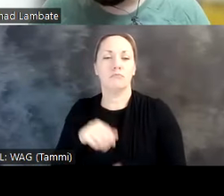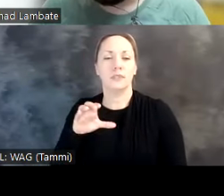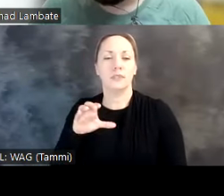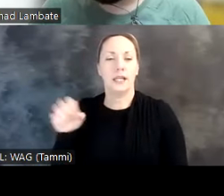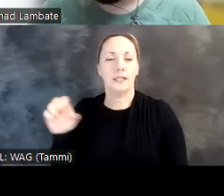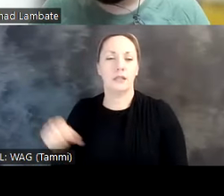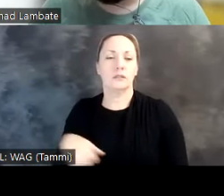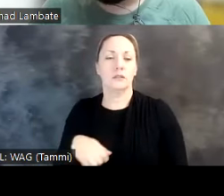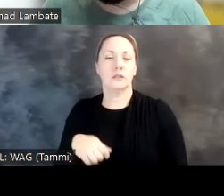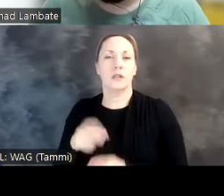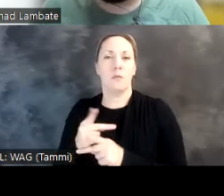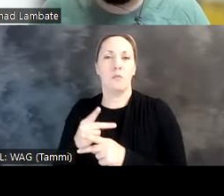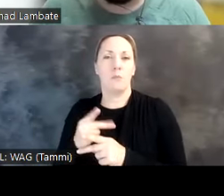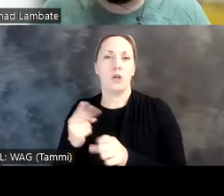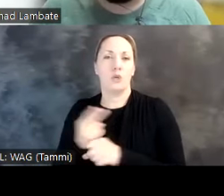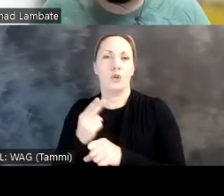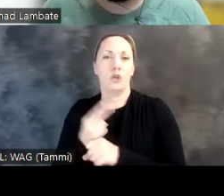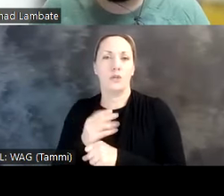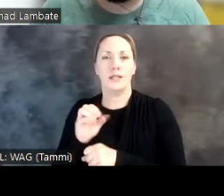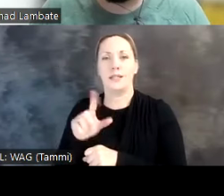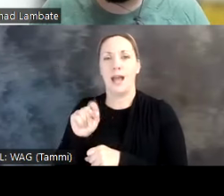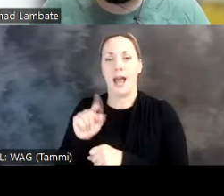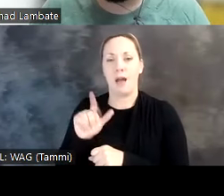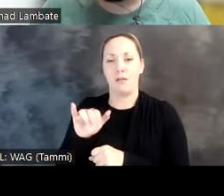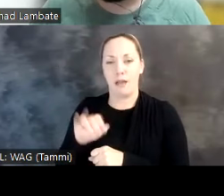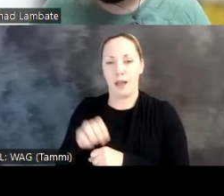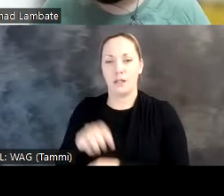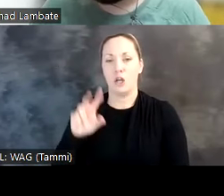property overused is outline of 2px solid